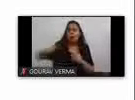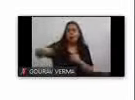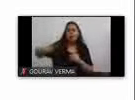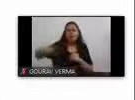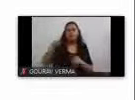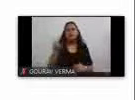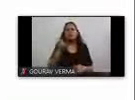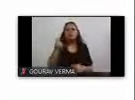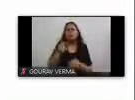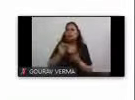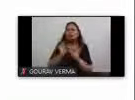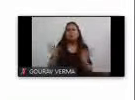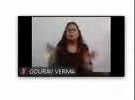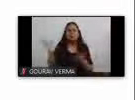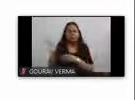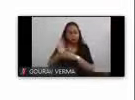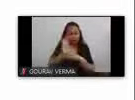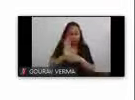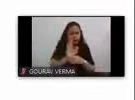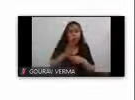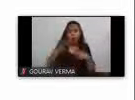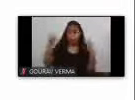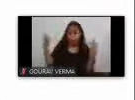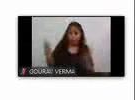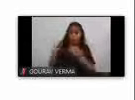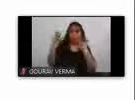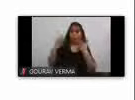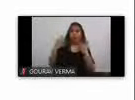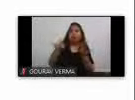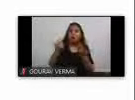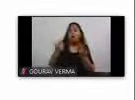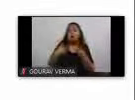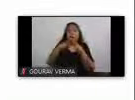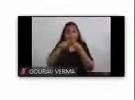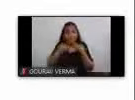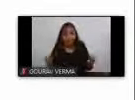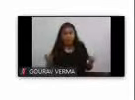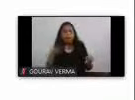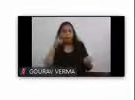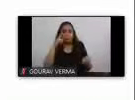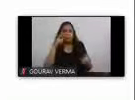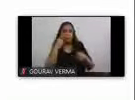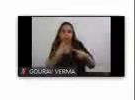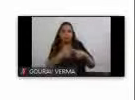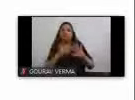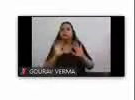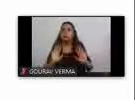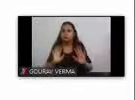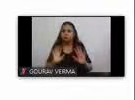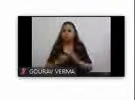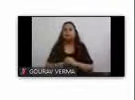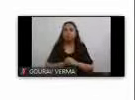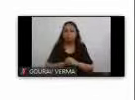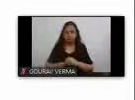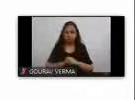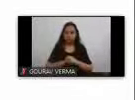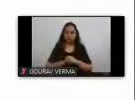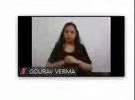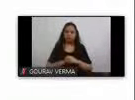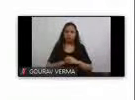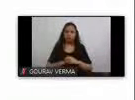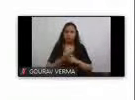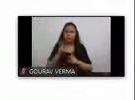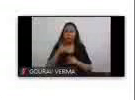wale material hai, ye sab aapko dhyan mein rakhna padega. Then communication and test limitations, this is also very